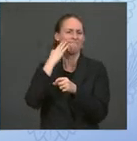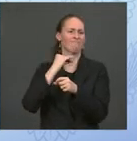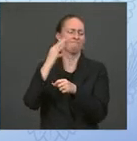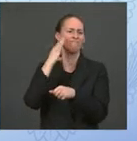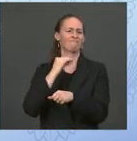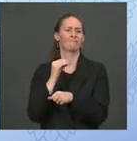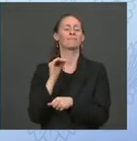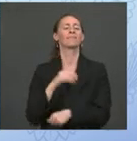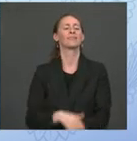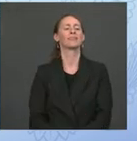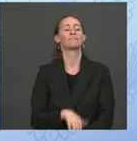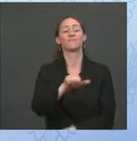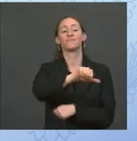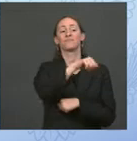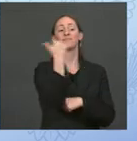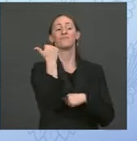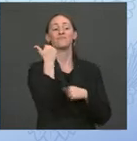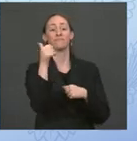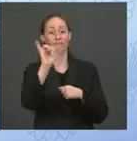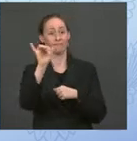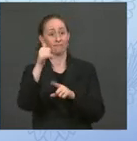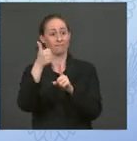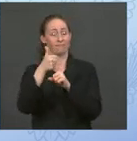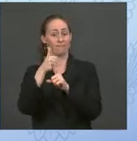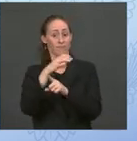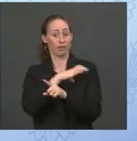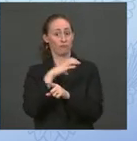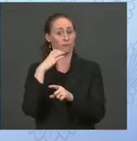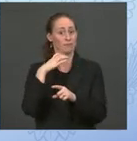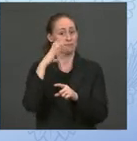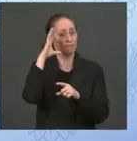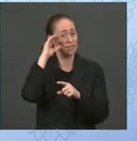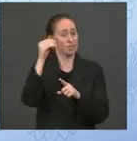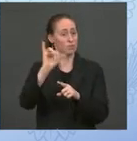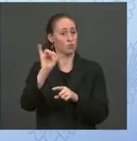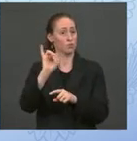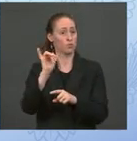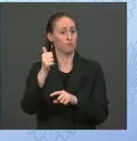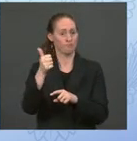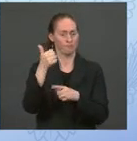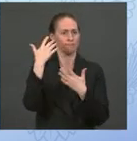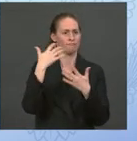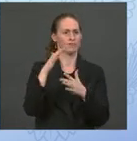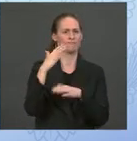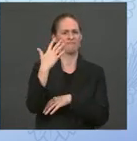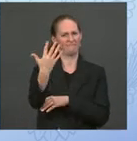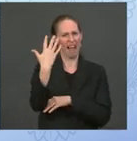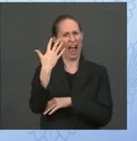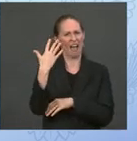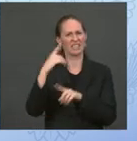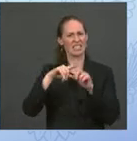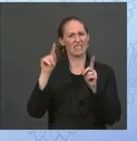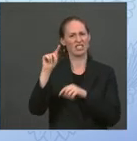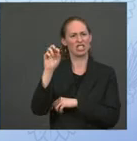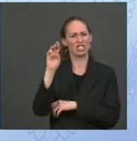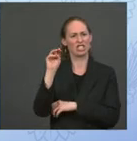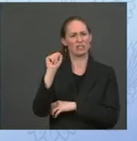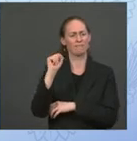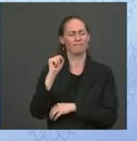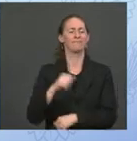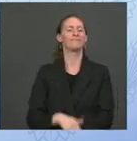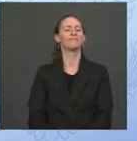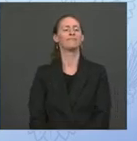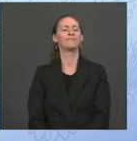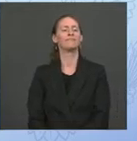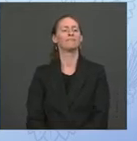been defeated earlier, a great guy, 5-term congressman, and a guy named Henry Topel, who was the state